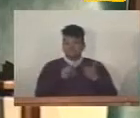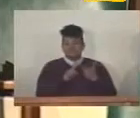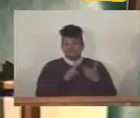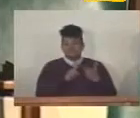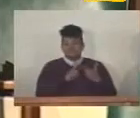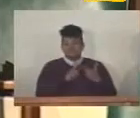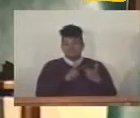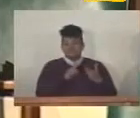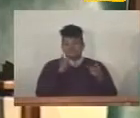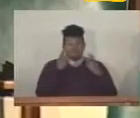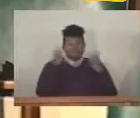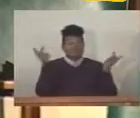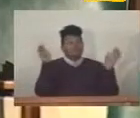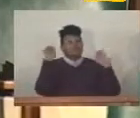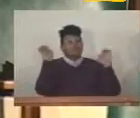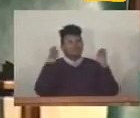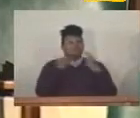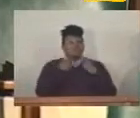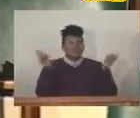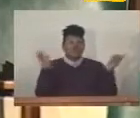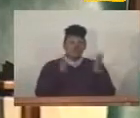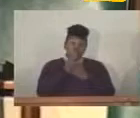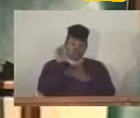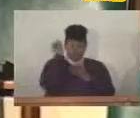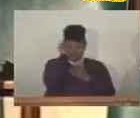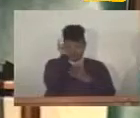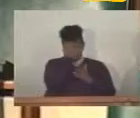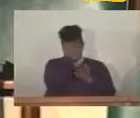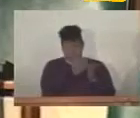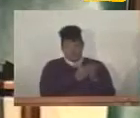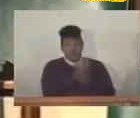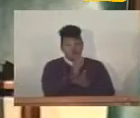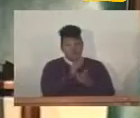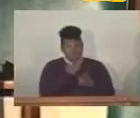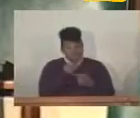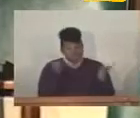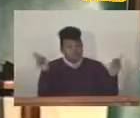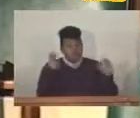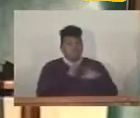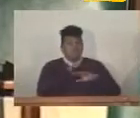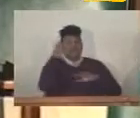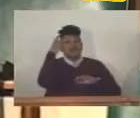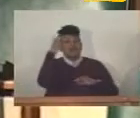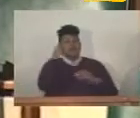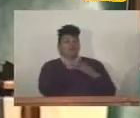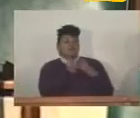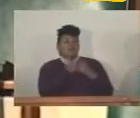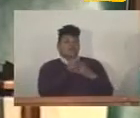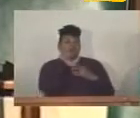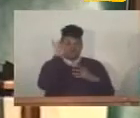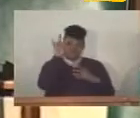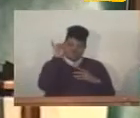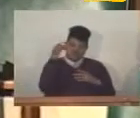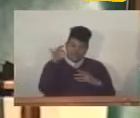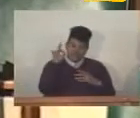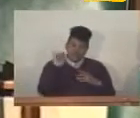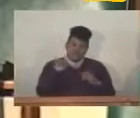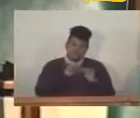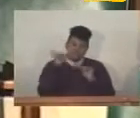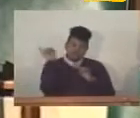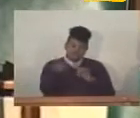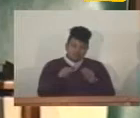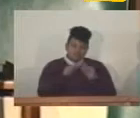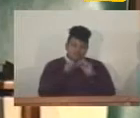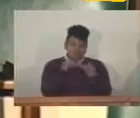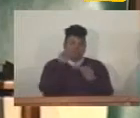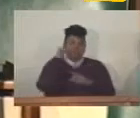The state of public emergency declared by the Governor-General by proclamation on the 18th day of January 2018 shall remain in force for